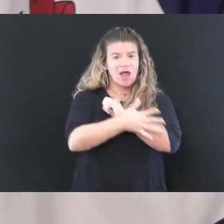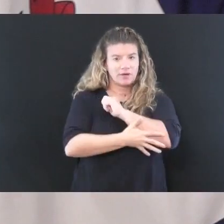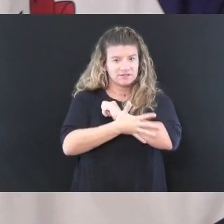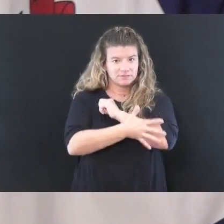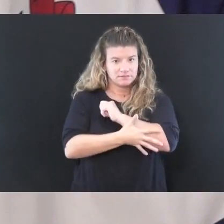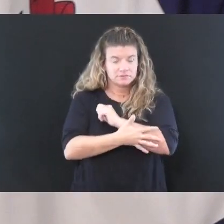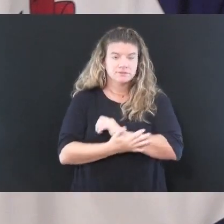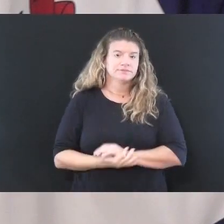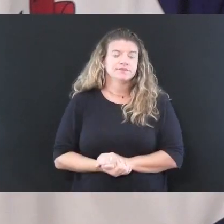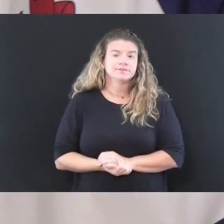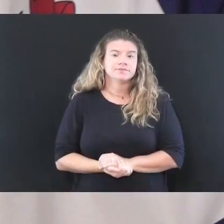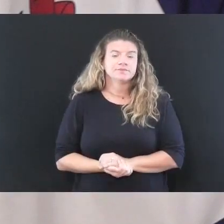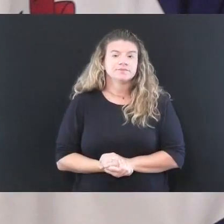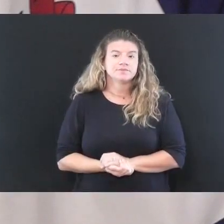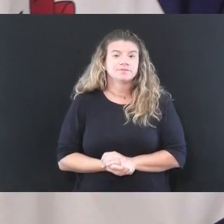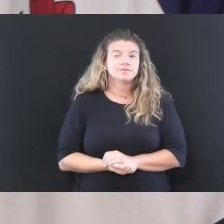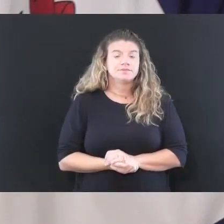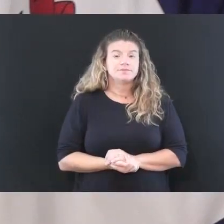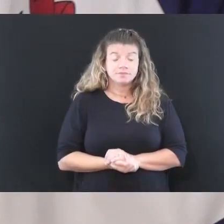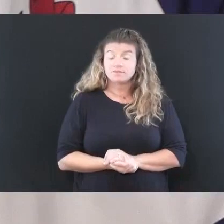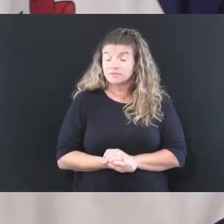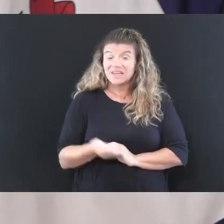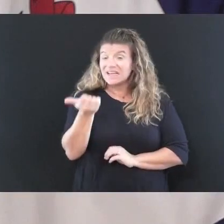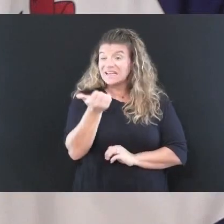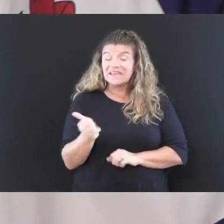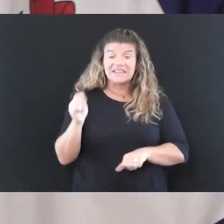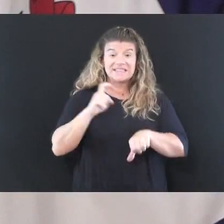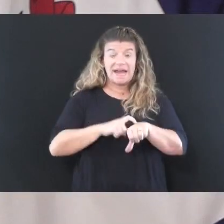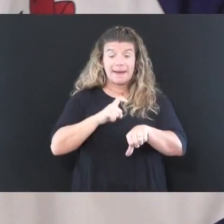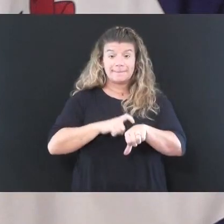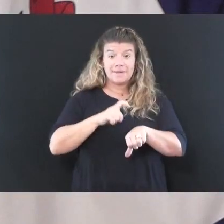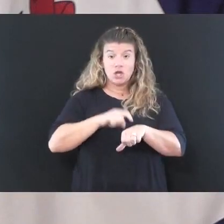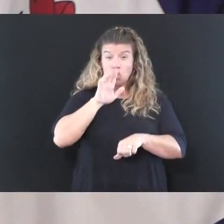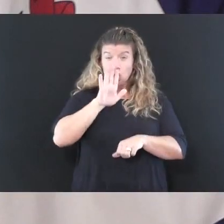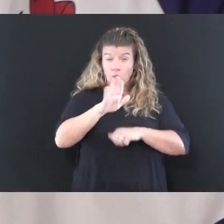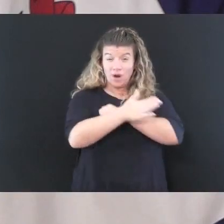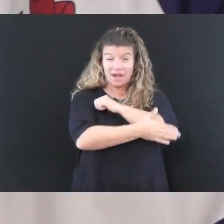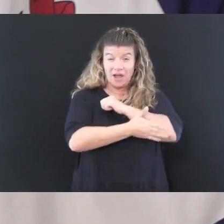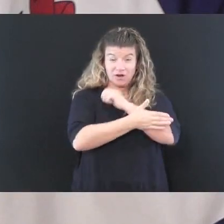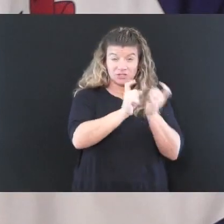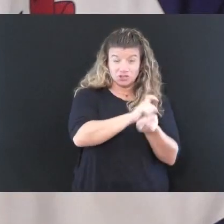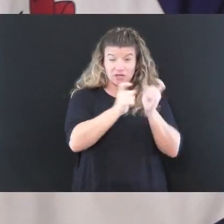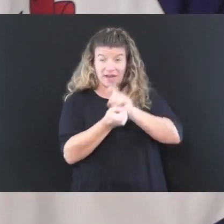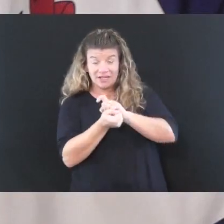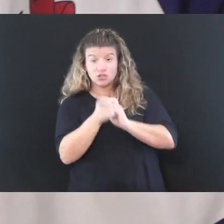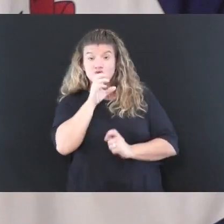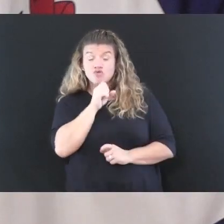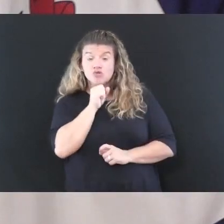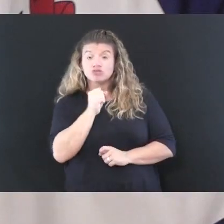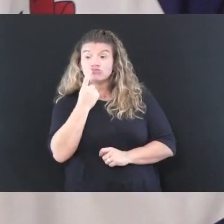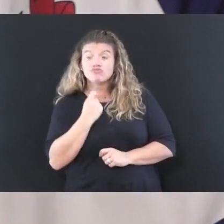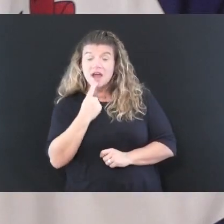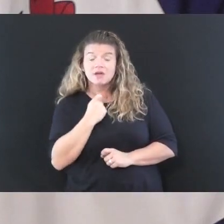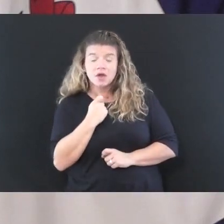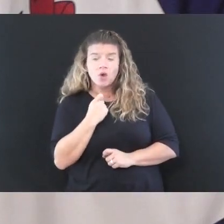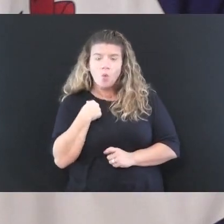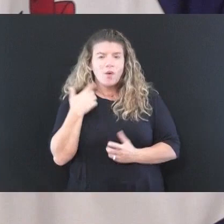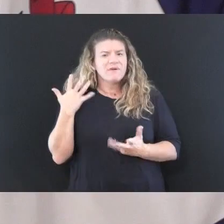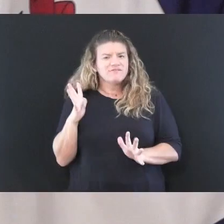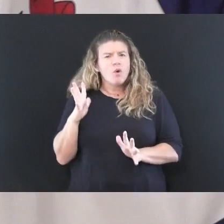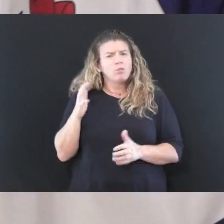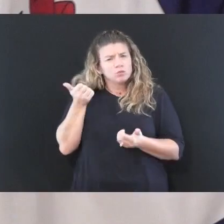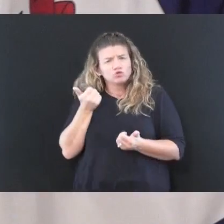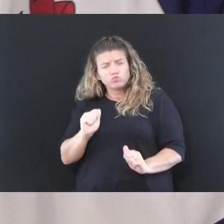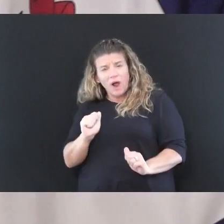Now, anytime a county moves orange or red, we have already been trying, but we have not